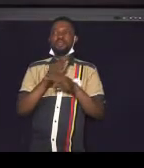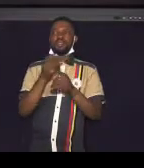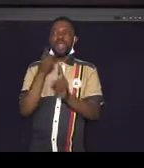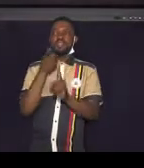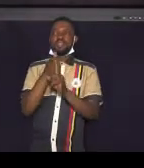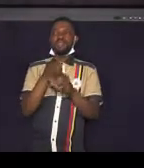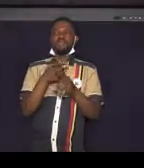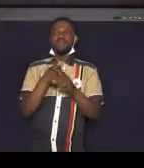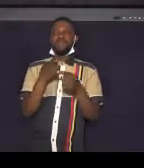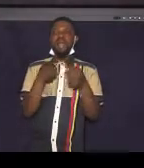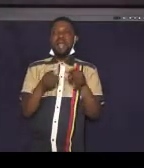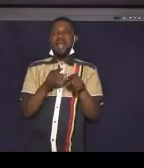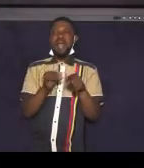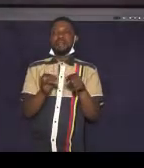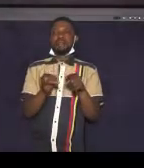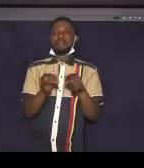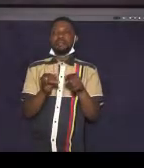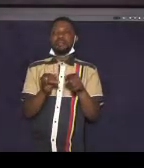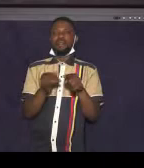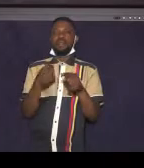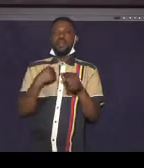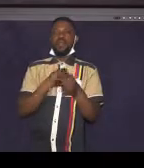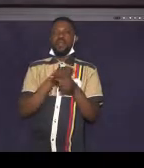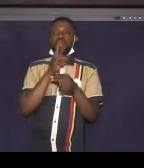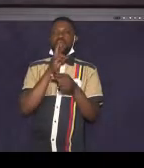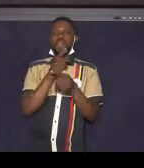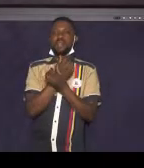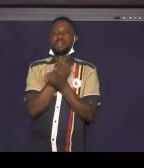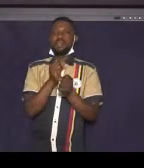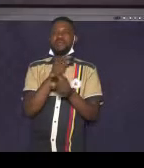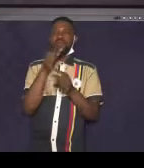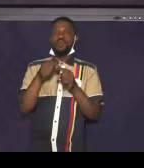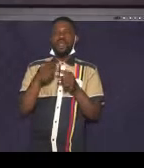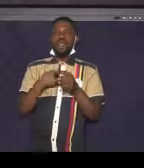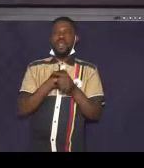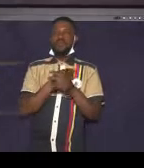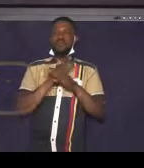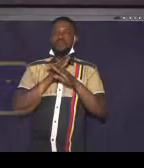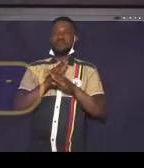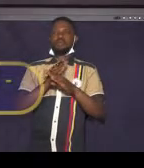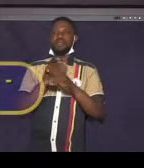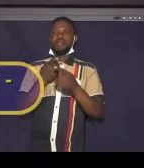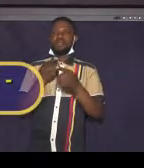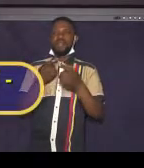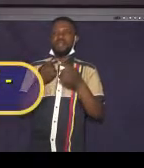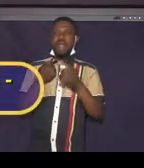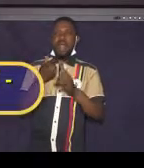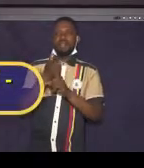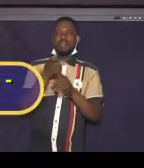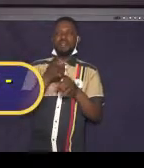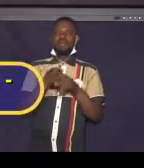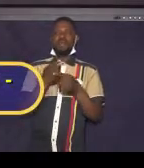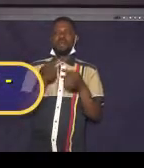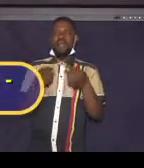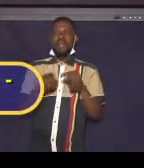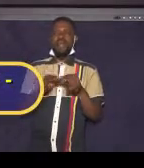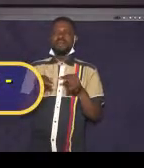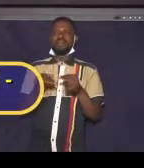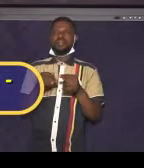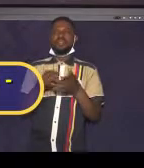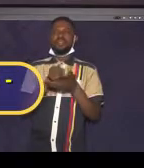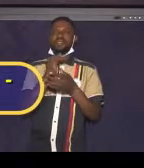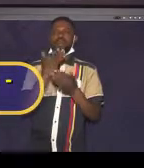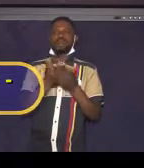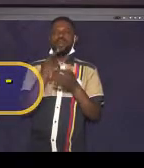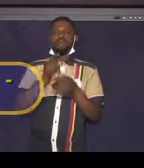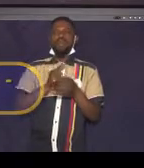prevent accident from happening. We are safe when we prevent accident from happening. It's good for us to prevent accident